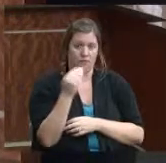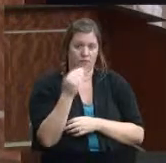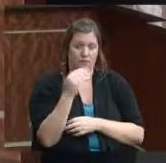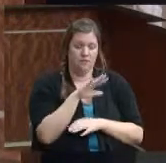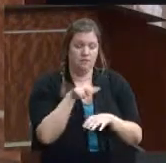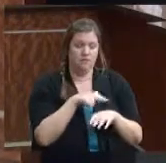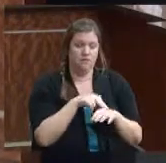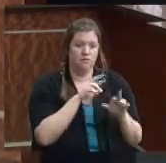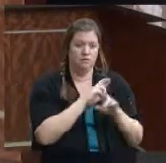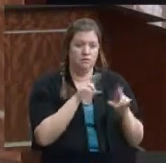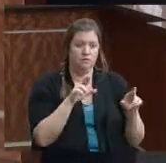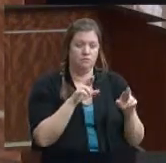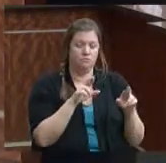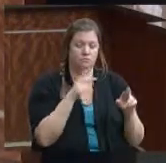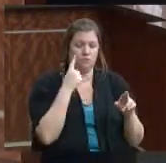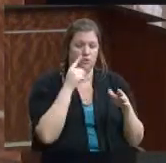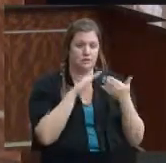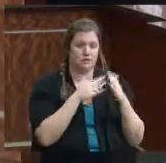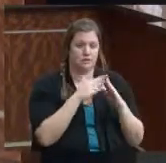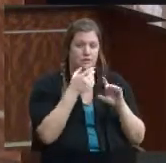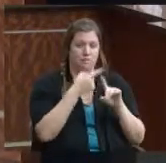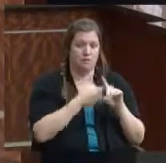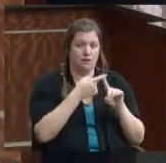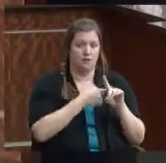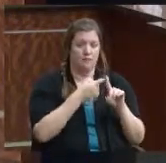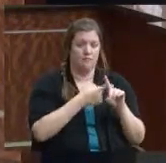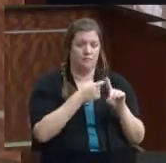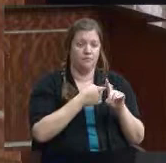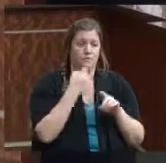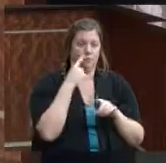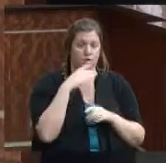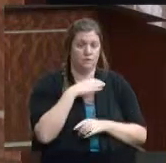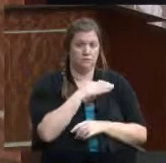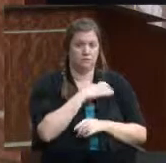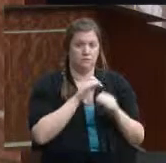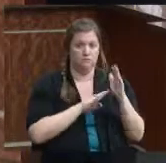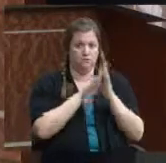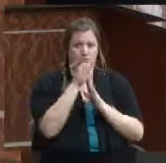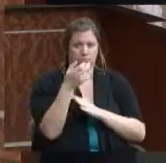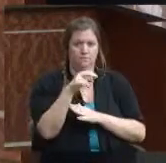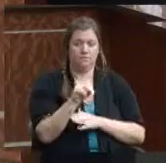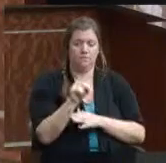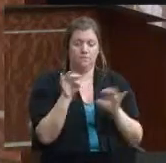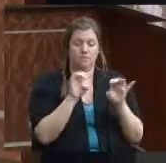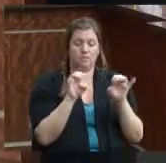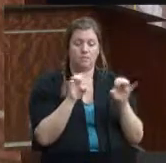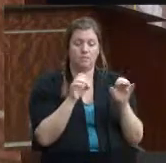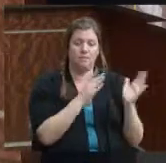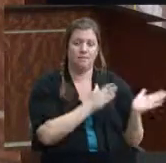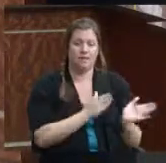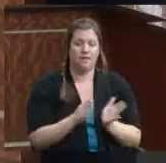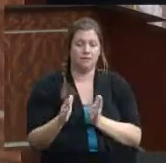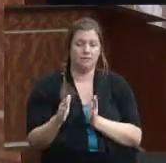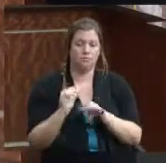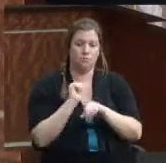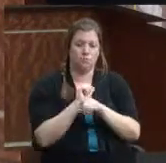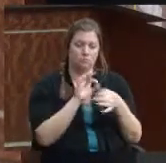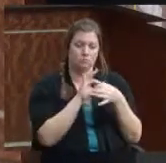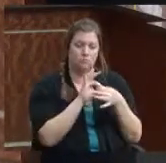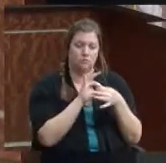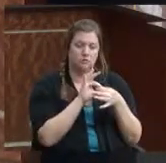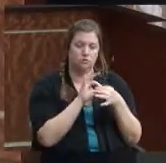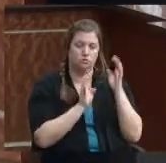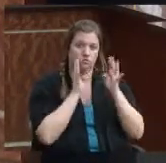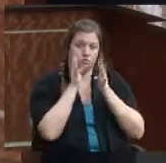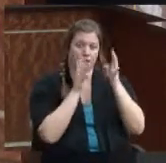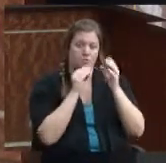September 2014 as National Preparedness Month in the City of Laurel, and urge all citizens and businesses to develop their own emergency preparedness plan and to work together towards creating